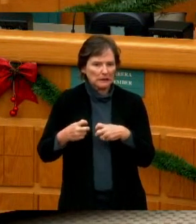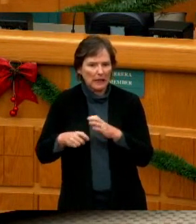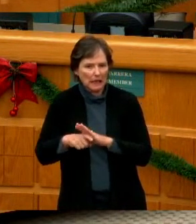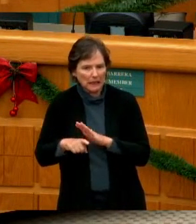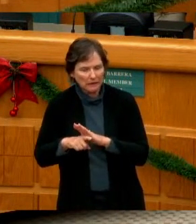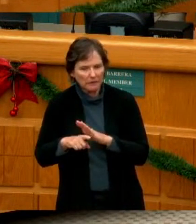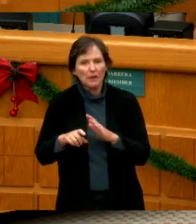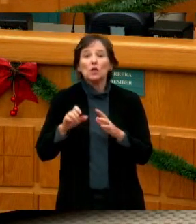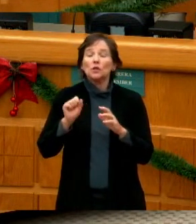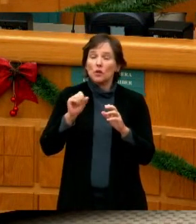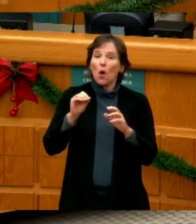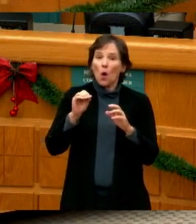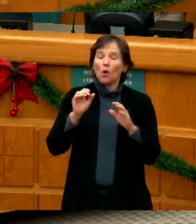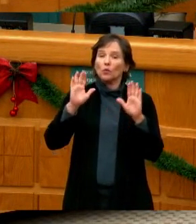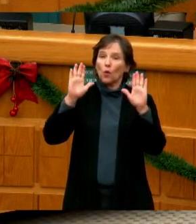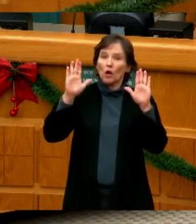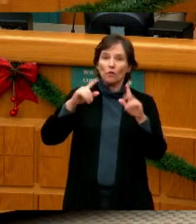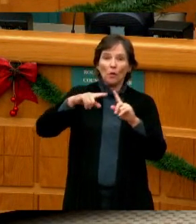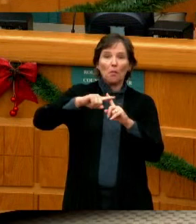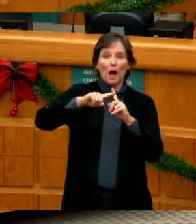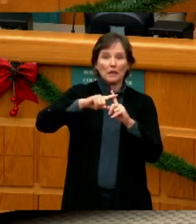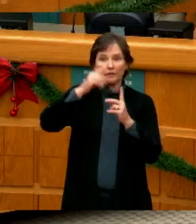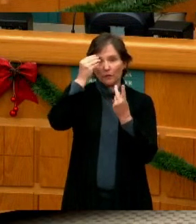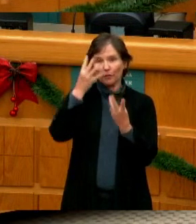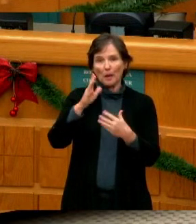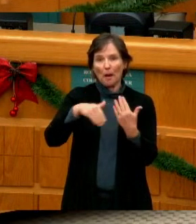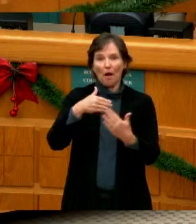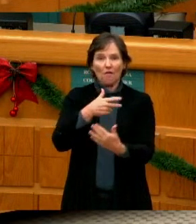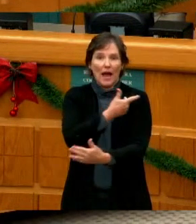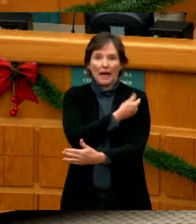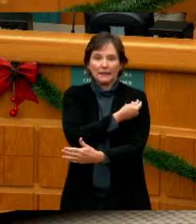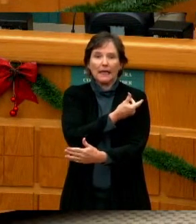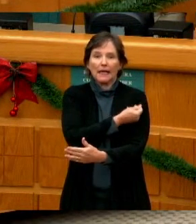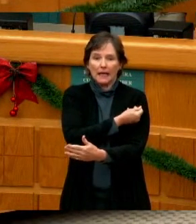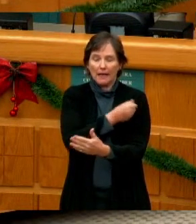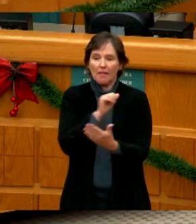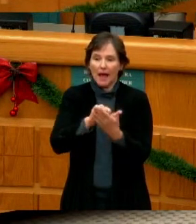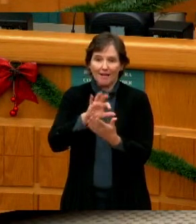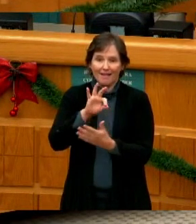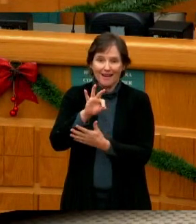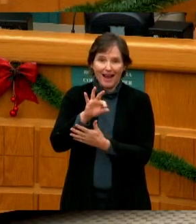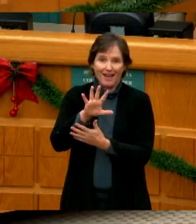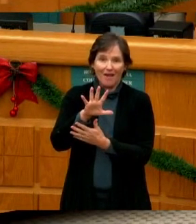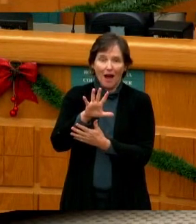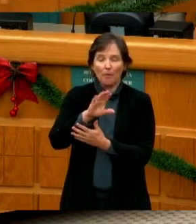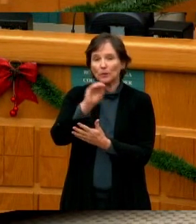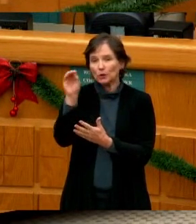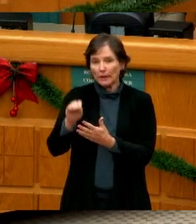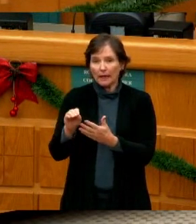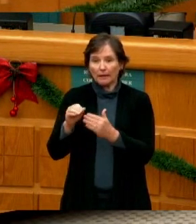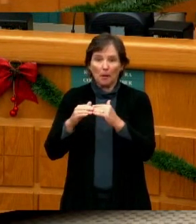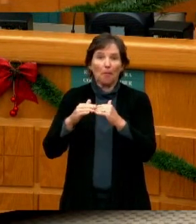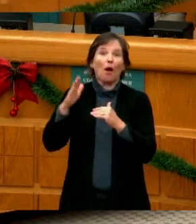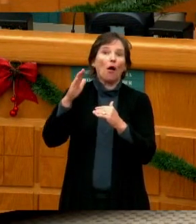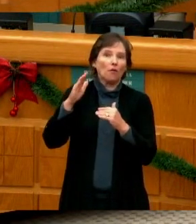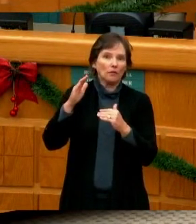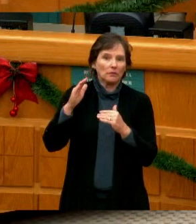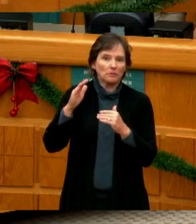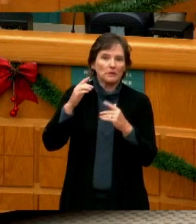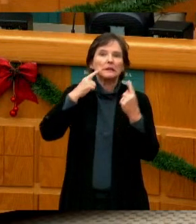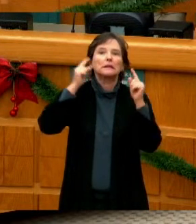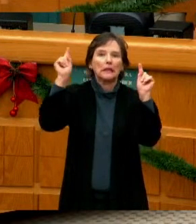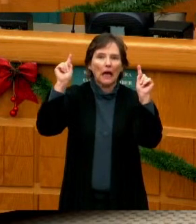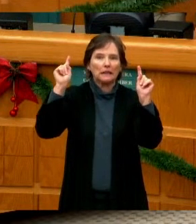So we're looking forward to that. But I would encourage you, if you do your shopping and